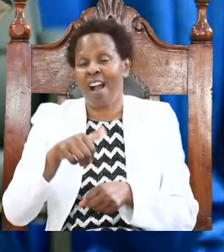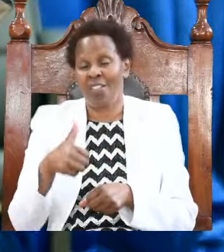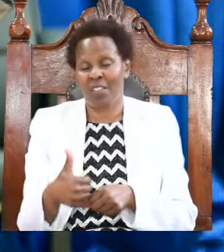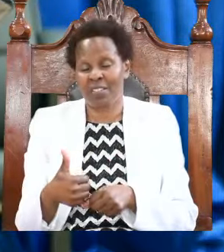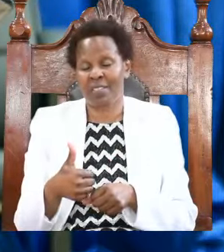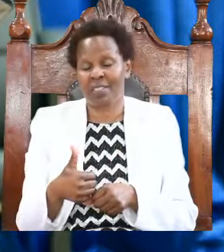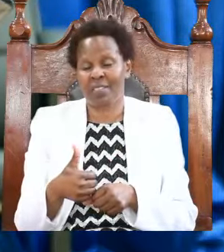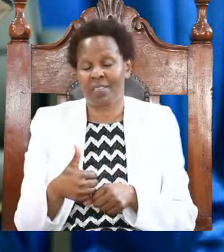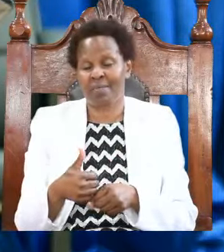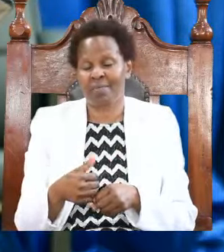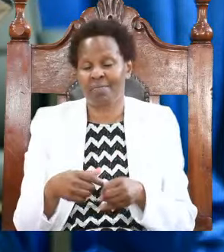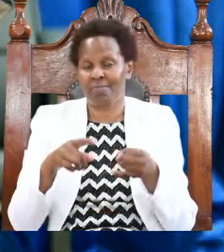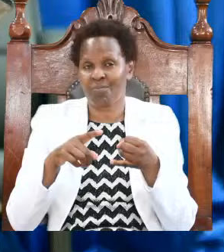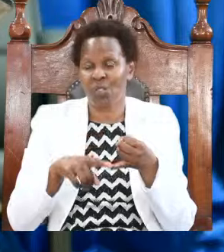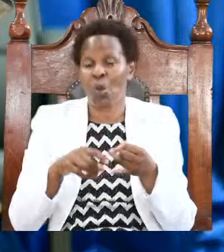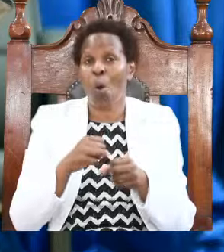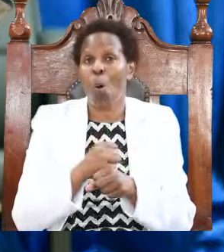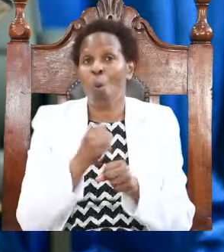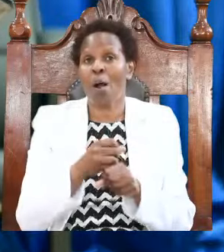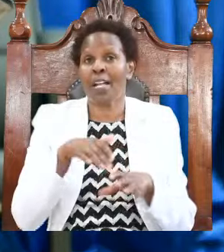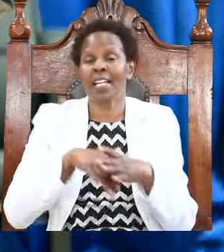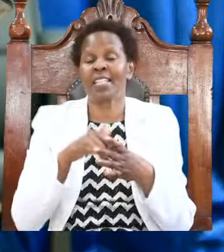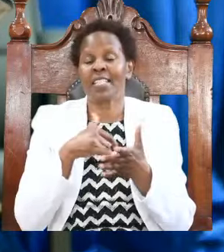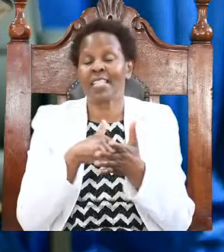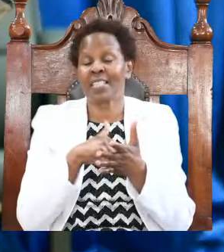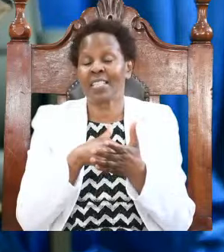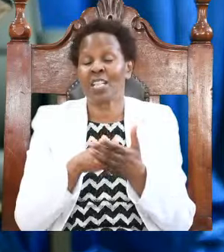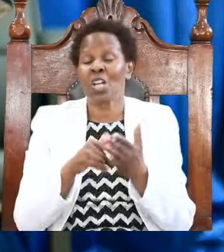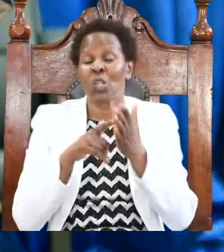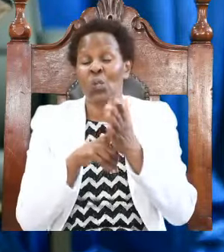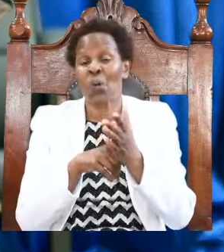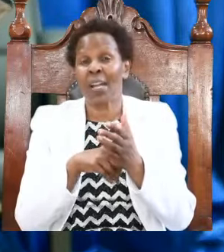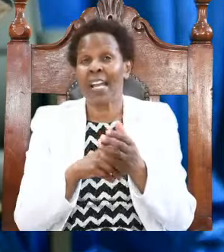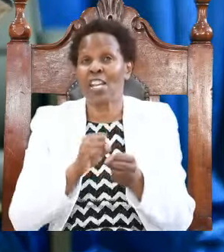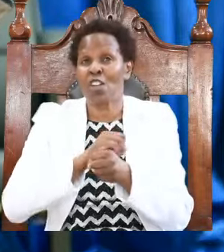influence. Number one, invest, instruct,